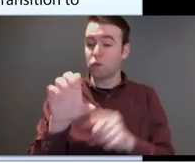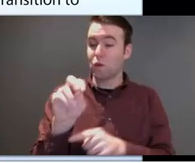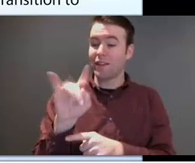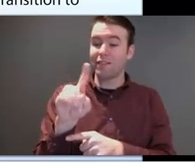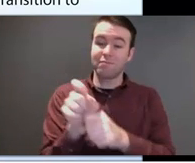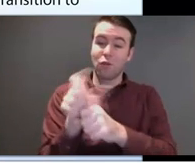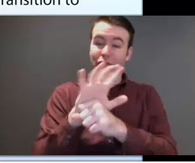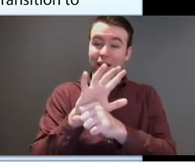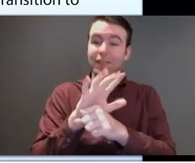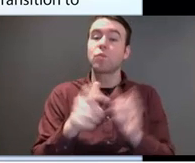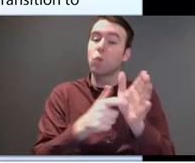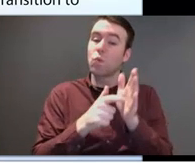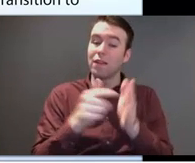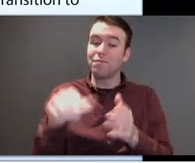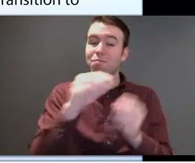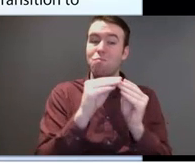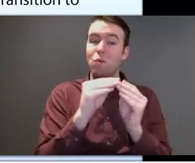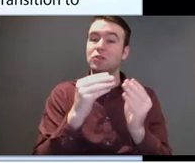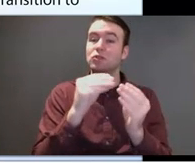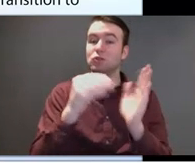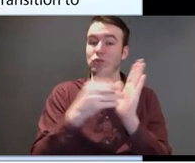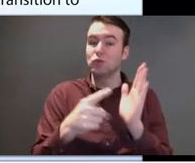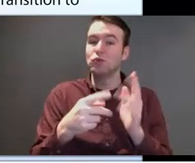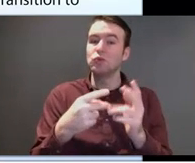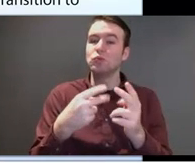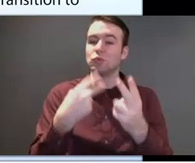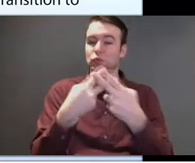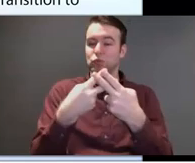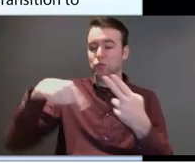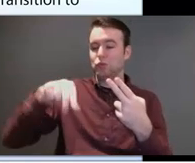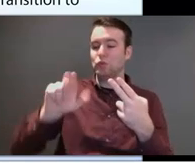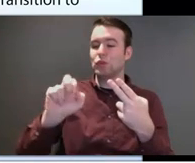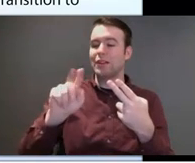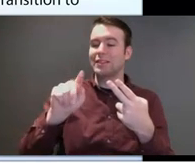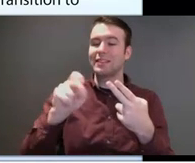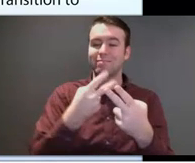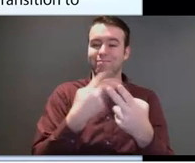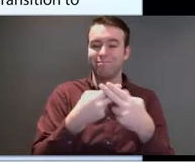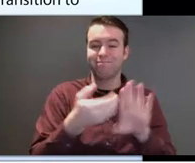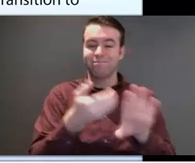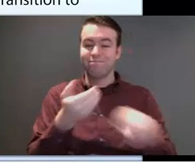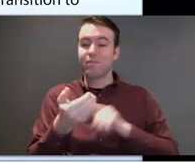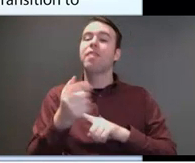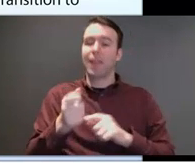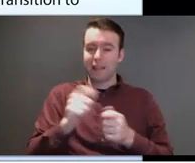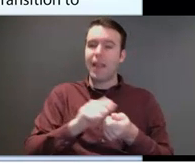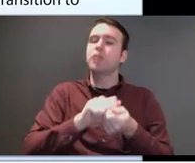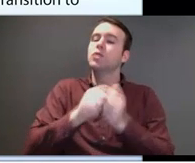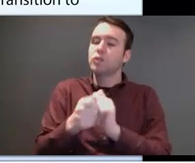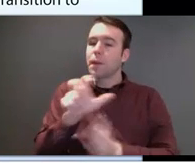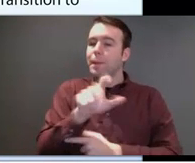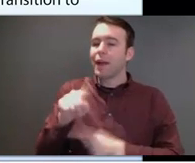one or more students to have to quarantine, then those students can still transition to full distance